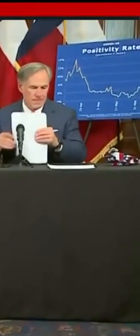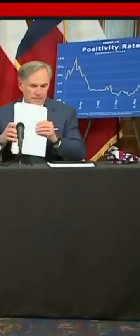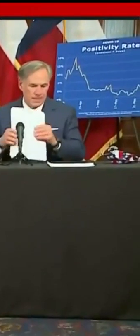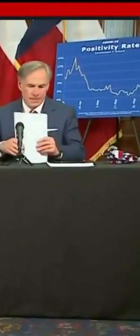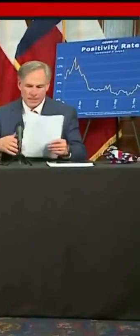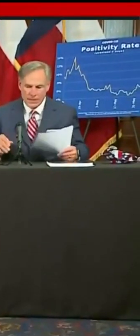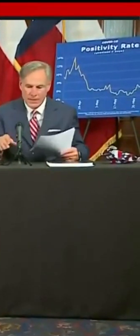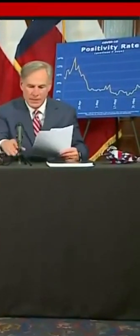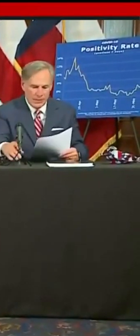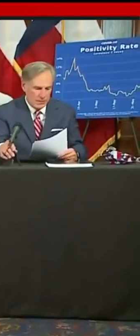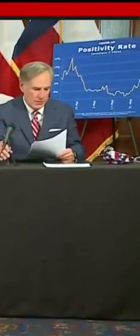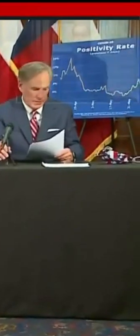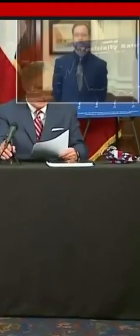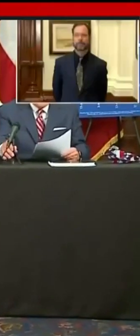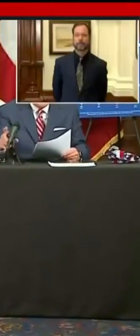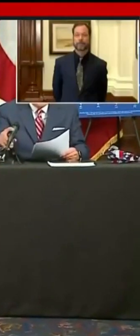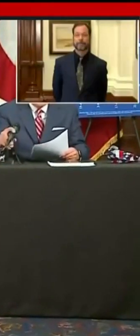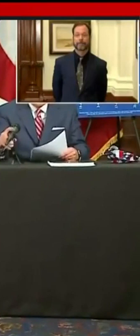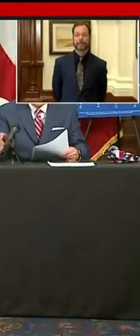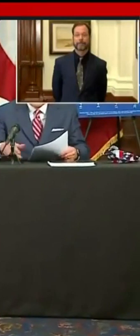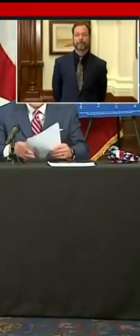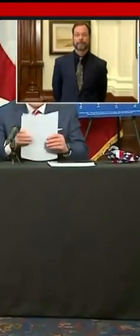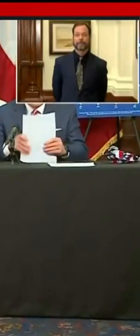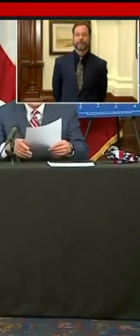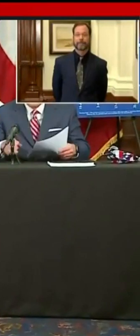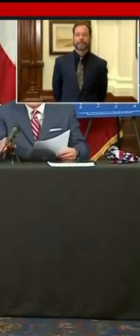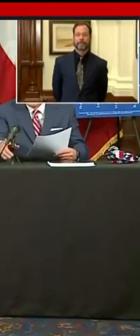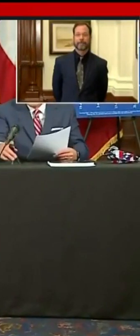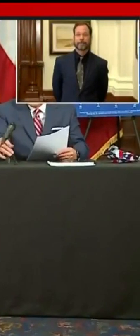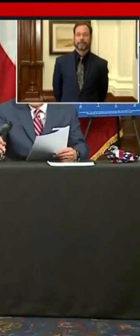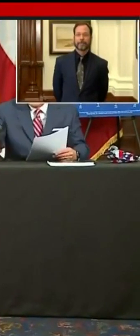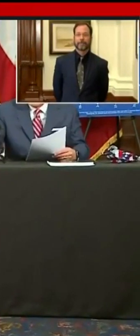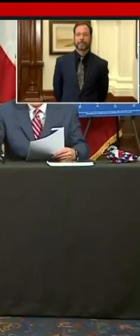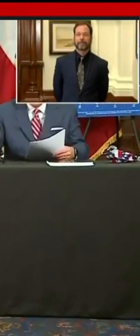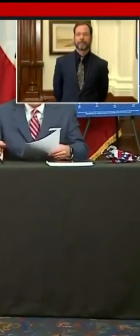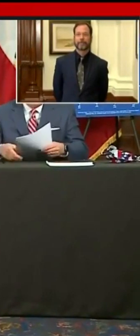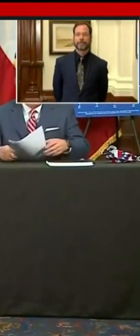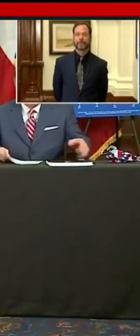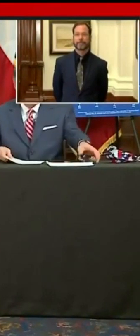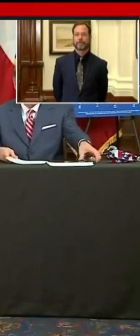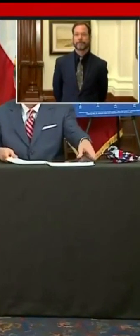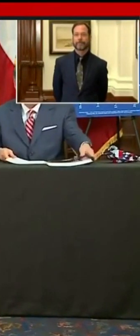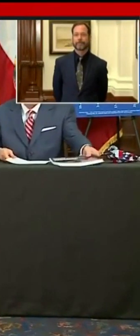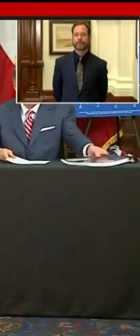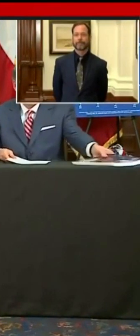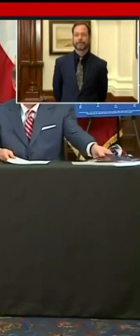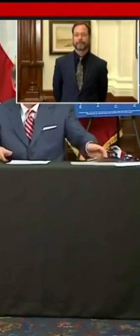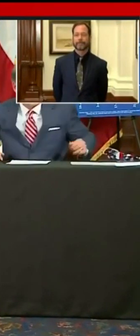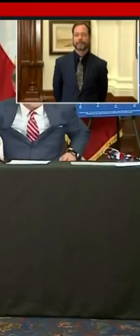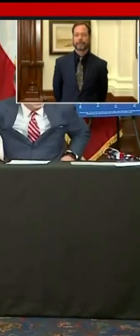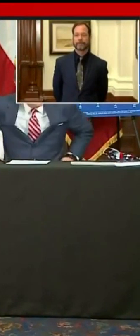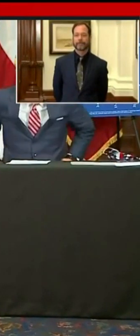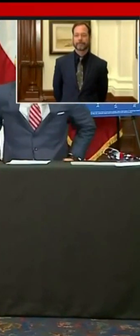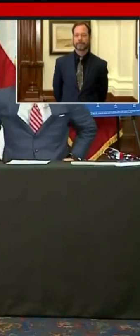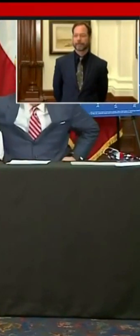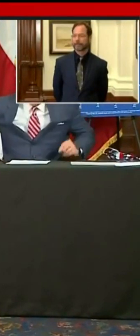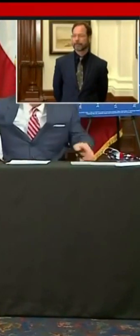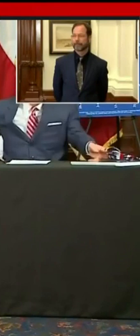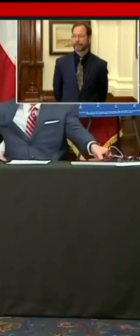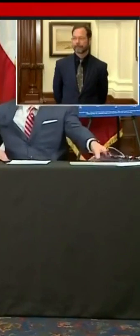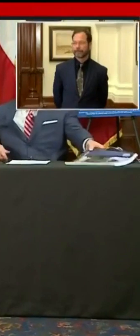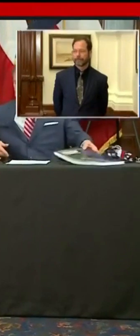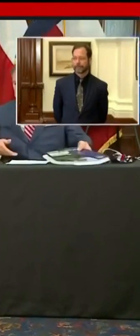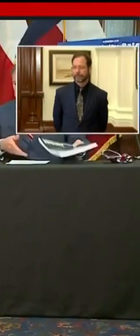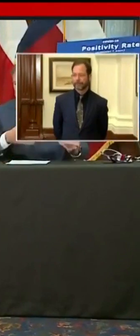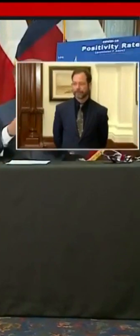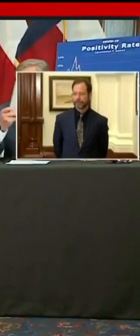coronavirus situation here in the state of Texas on this day, a Monday, where we get new numbers from Dallas County. 454 new cases since